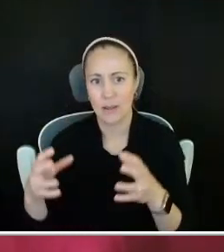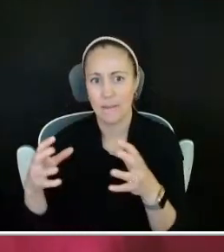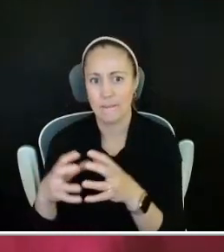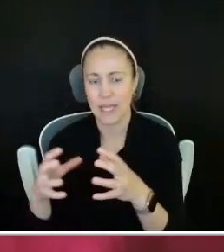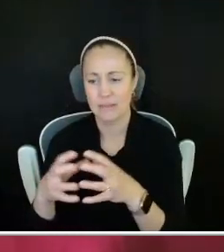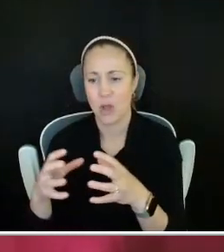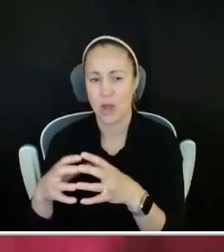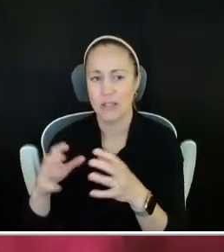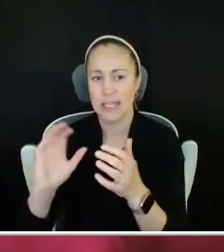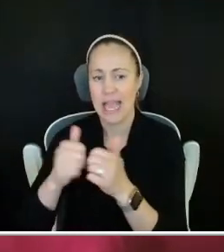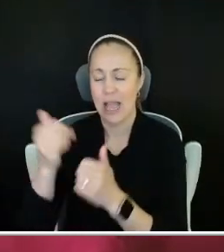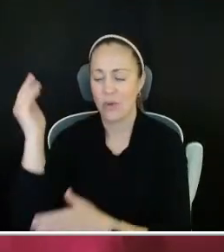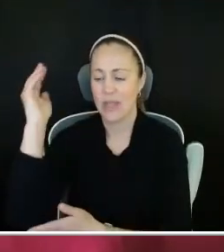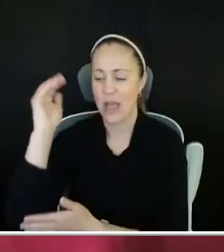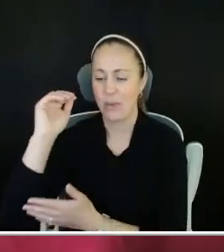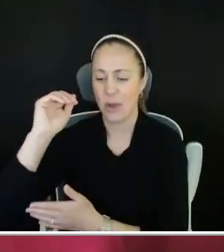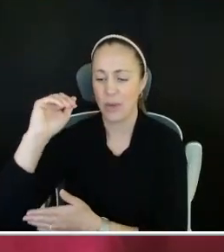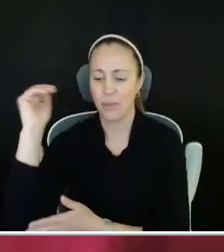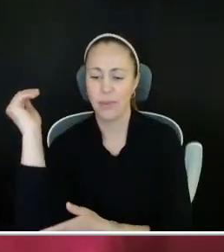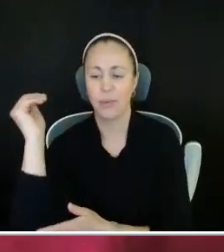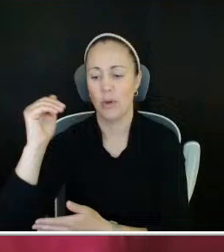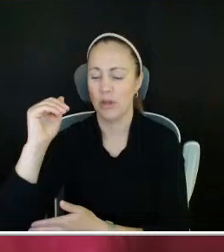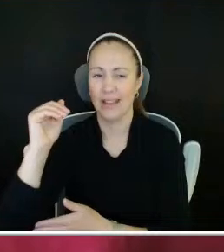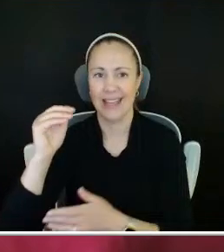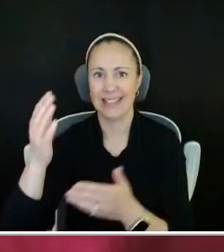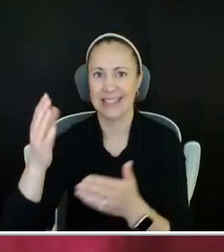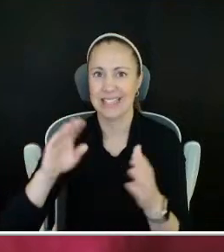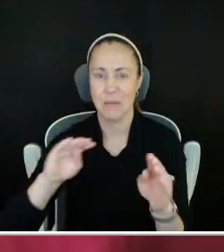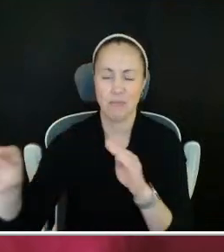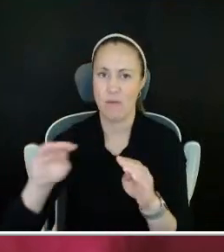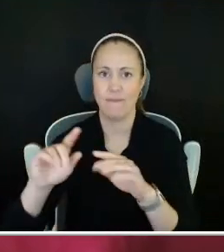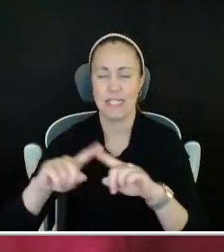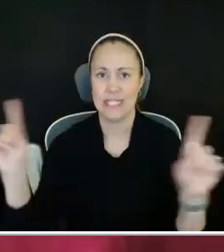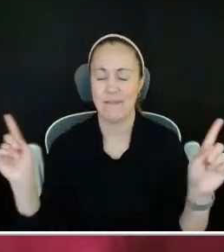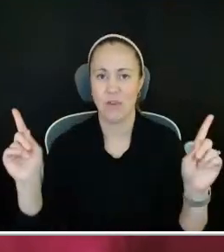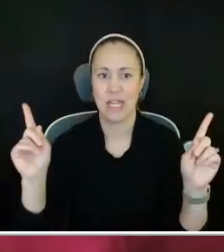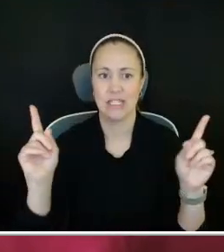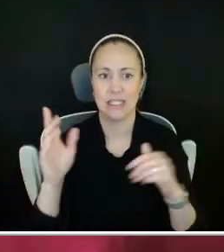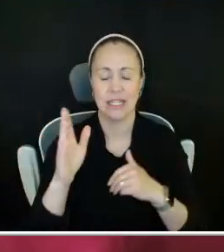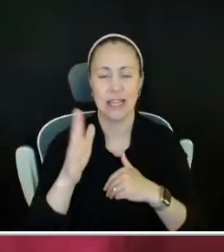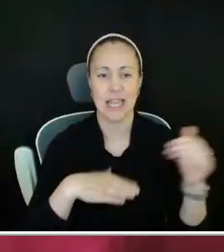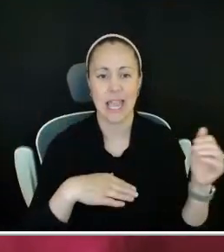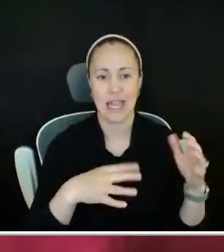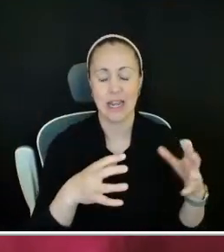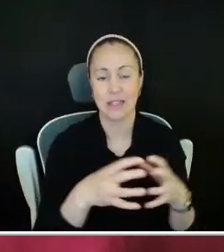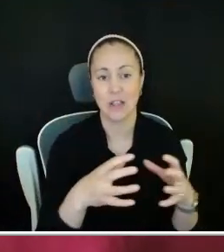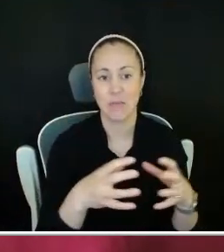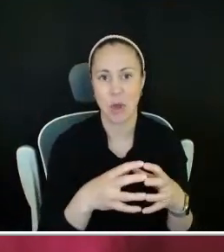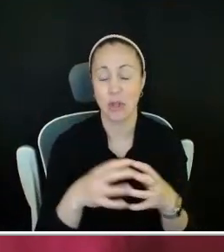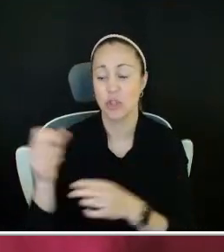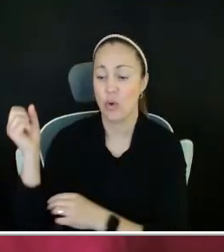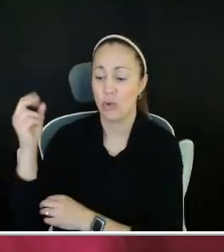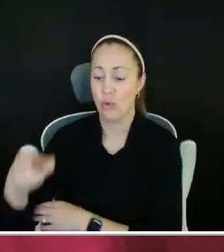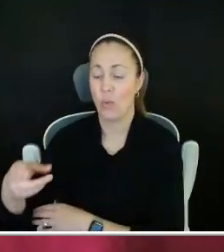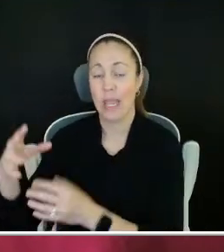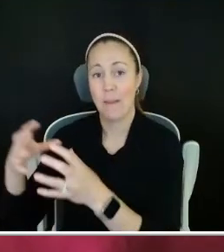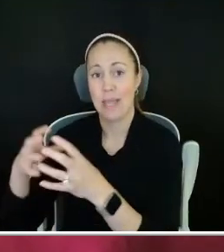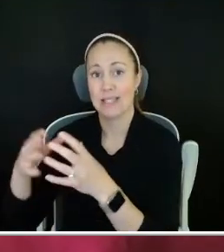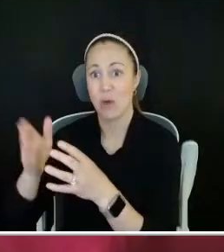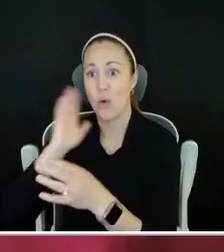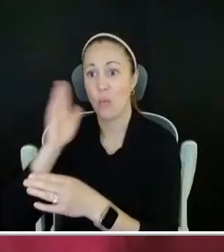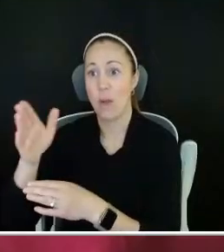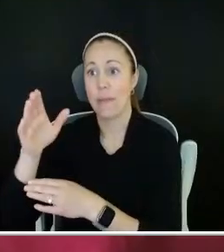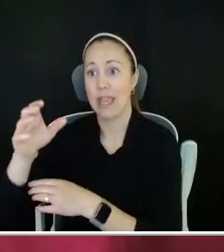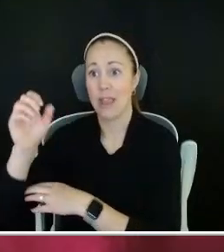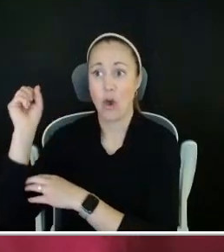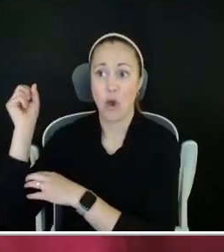elbow is much higher than pitching, because pitching, throwing a baseball, you're going overhand as opposed